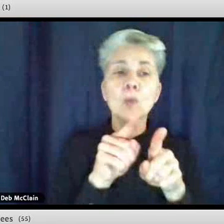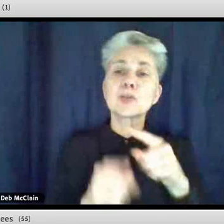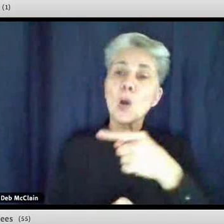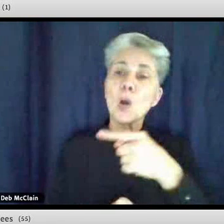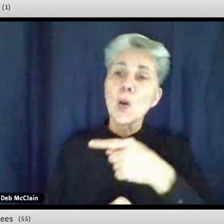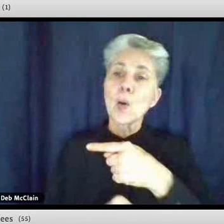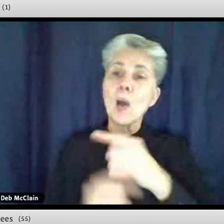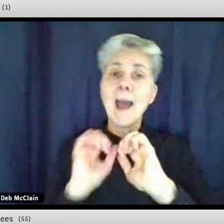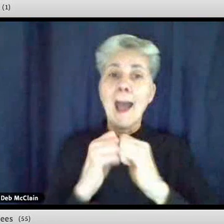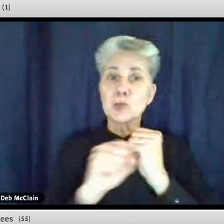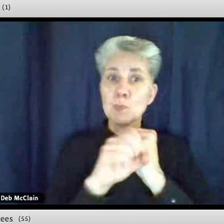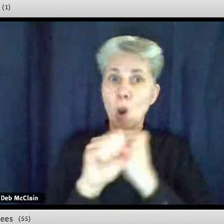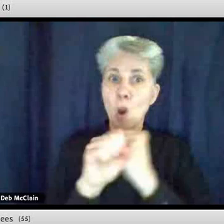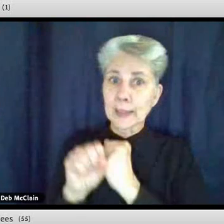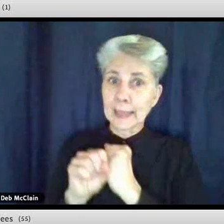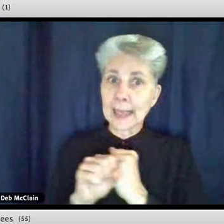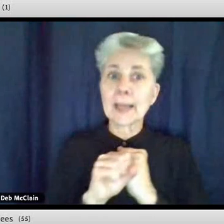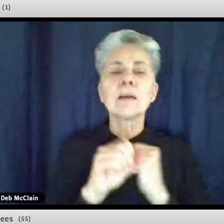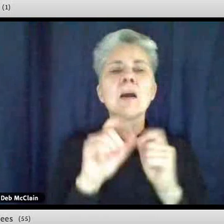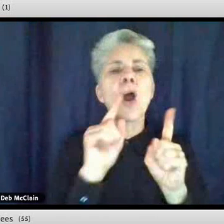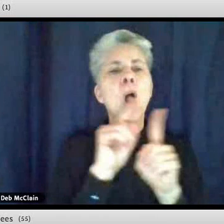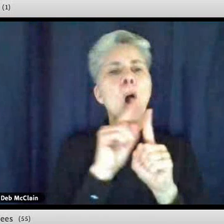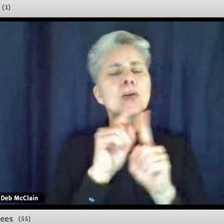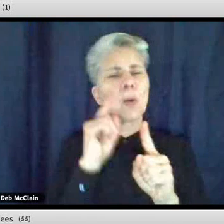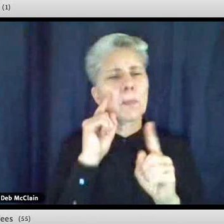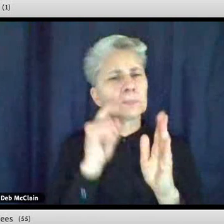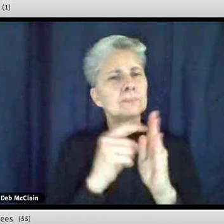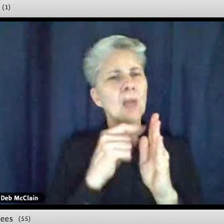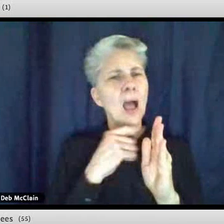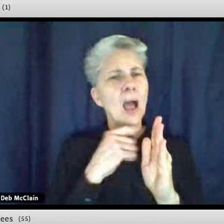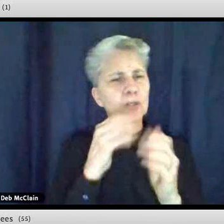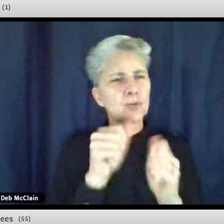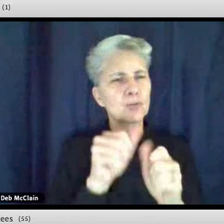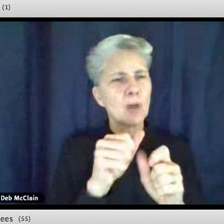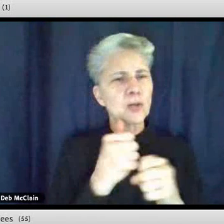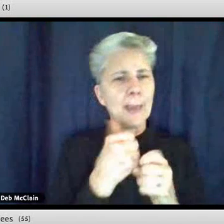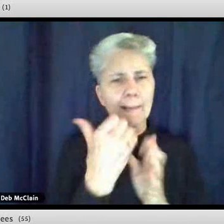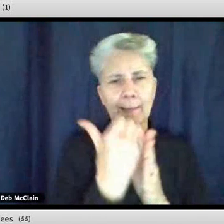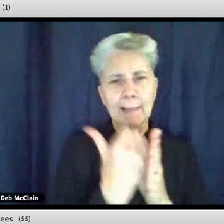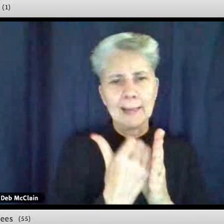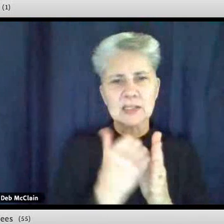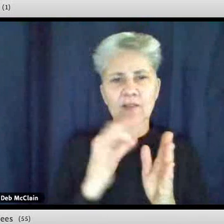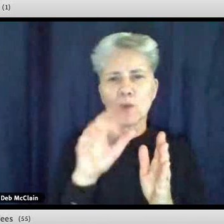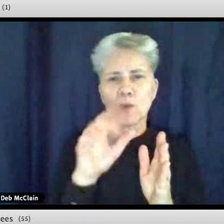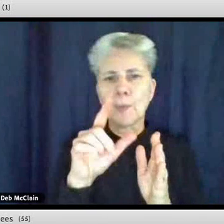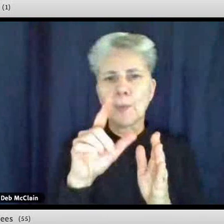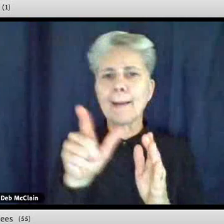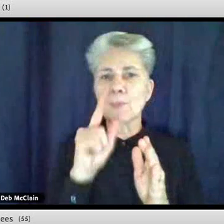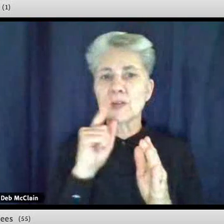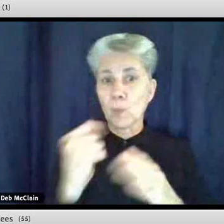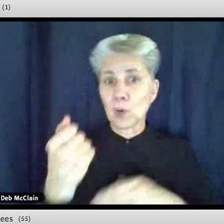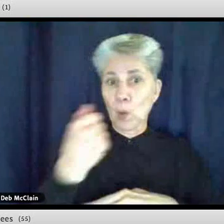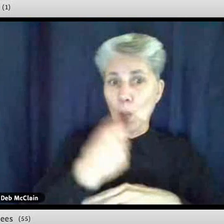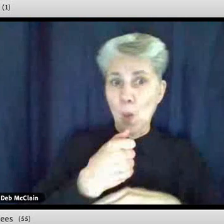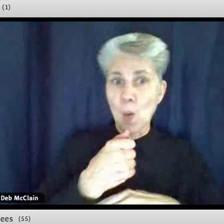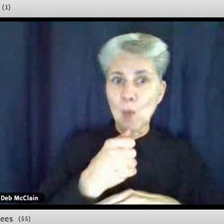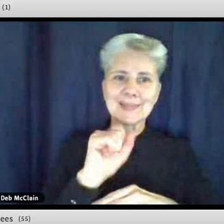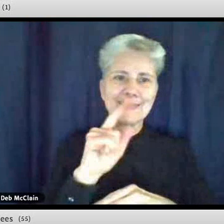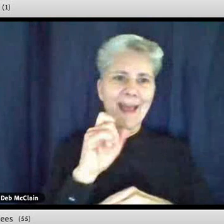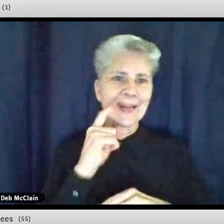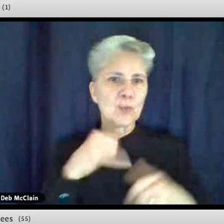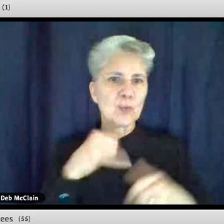can do, which I thought was fantastic. There's also ways to market. Um, Also, I know that I was